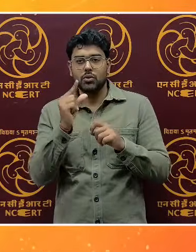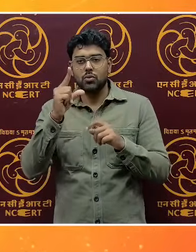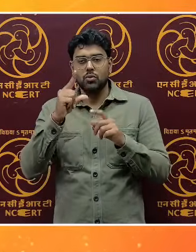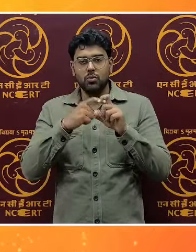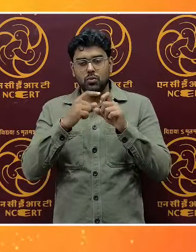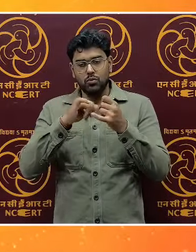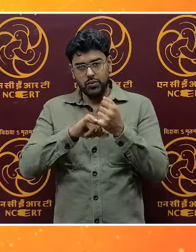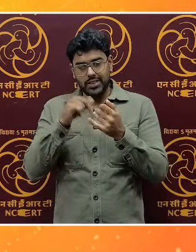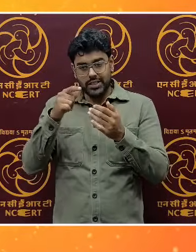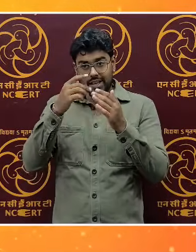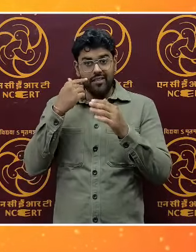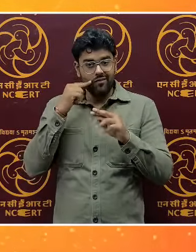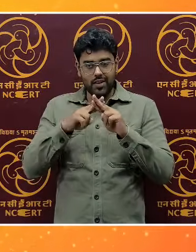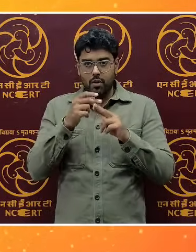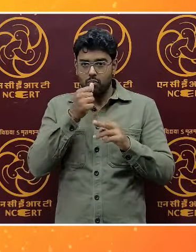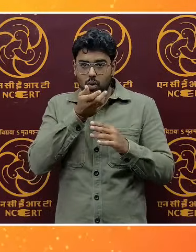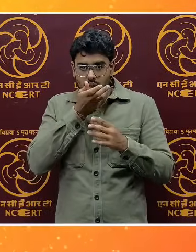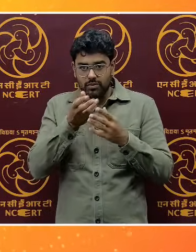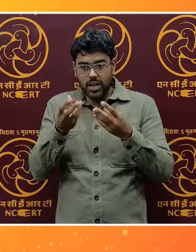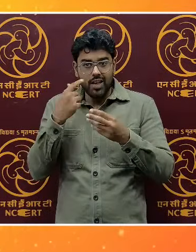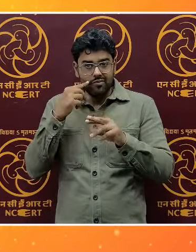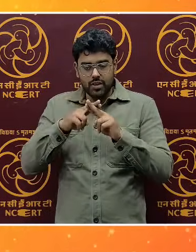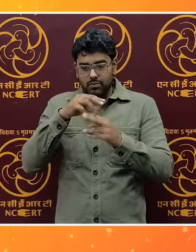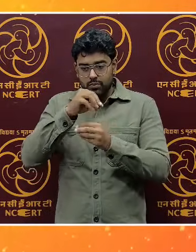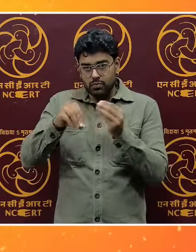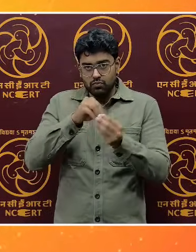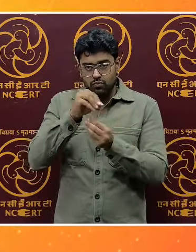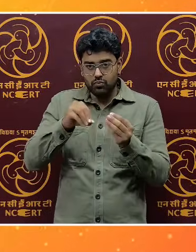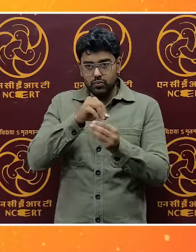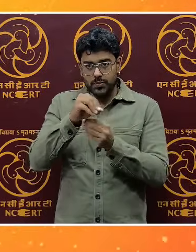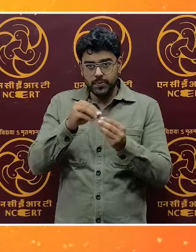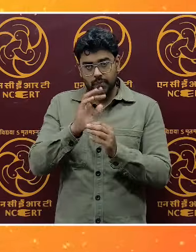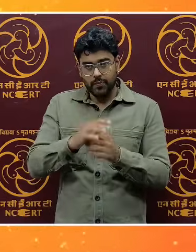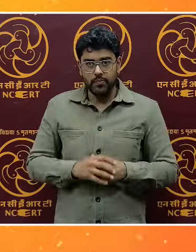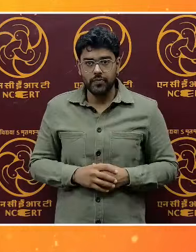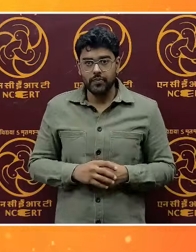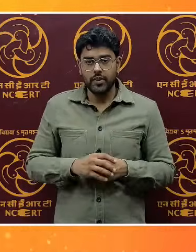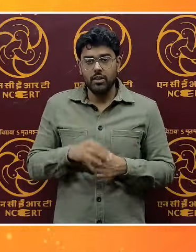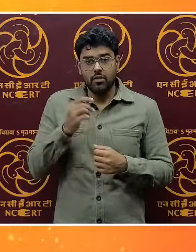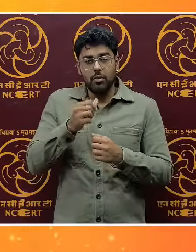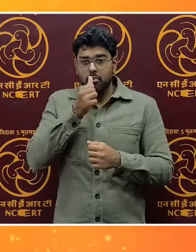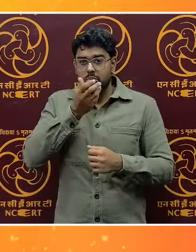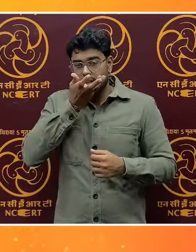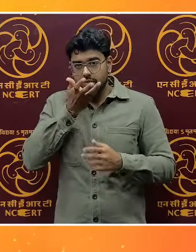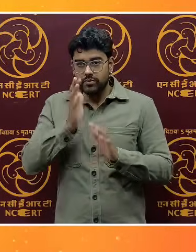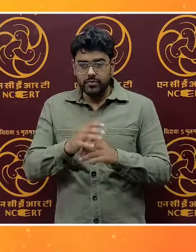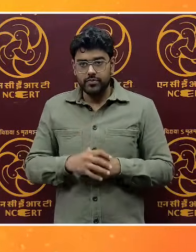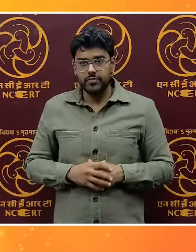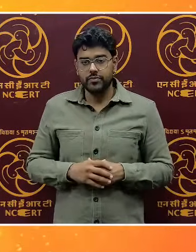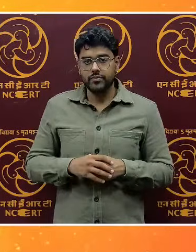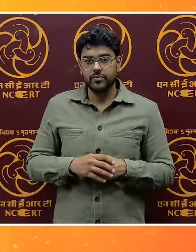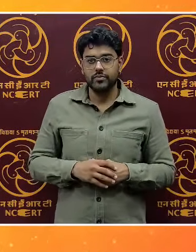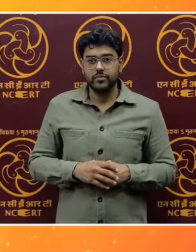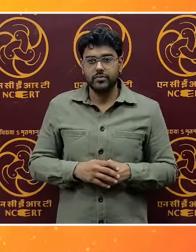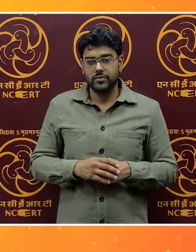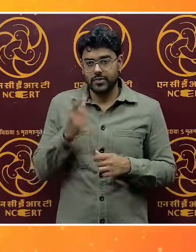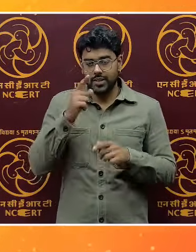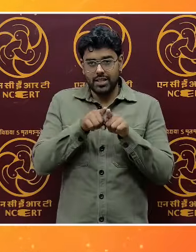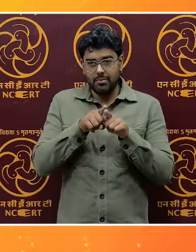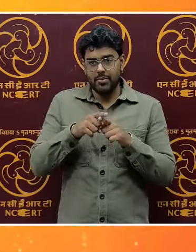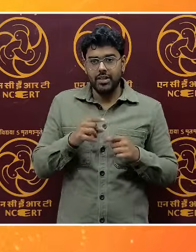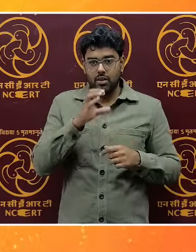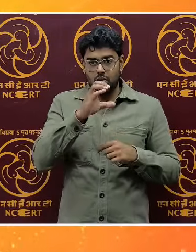molecules, when they are combining together, right, we get the whole lot of water. Now we have this salt here,